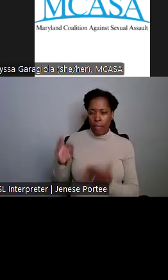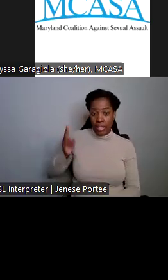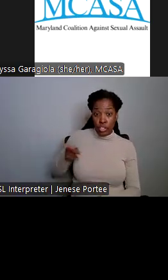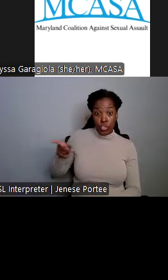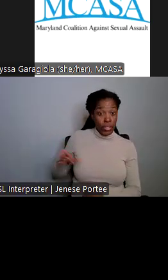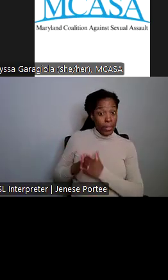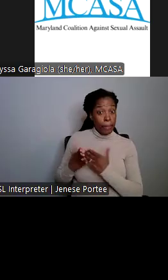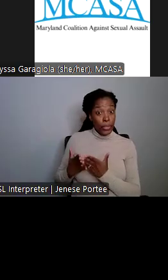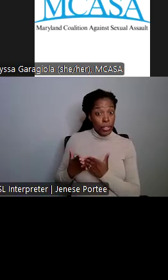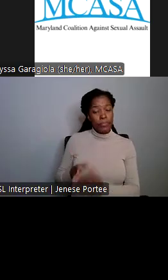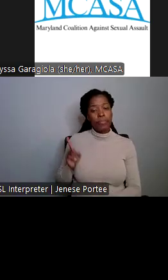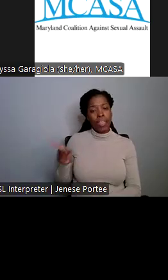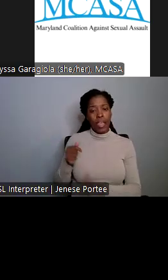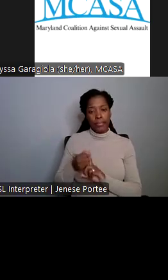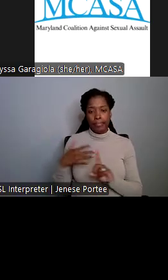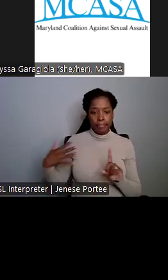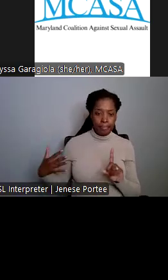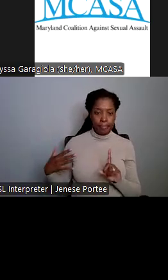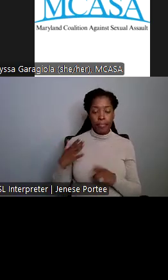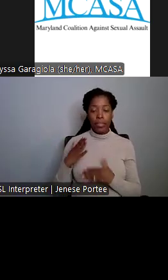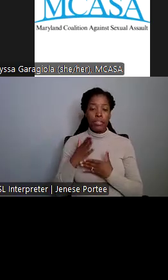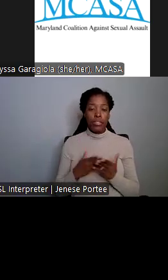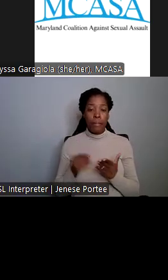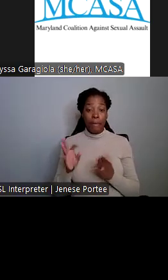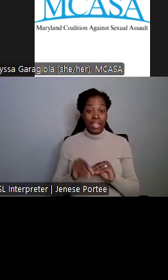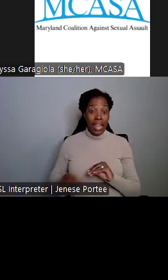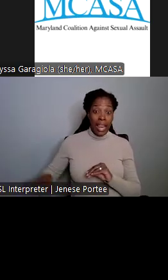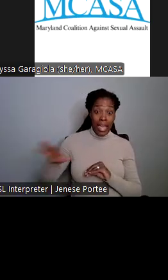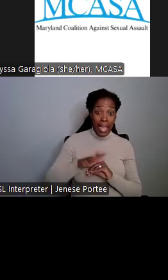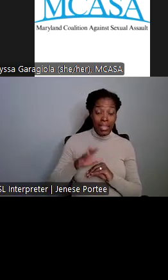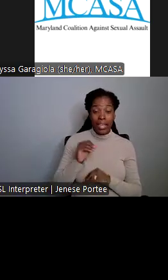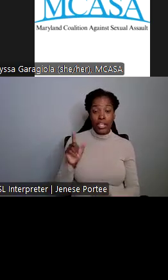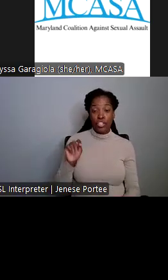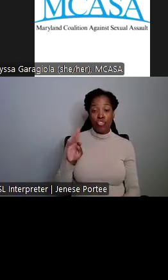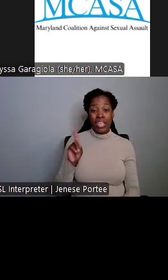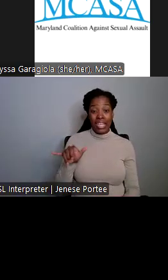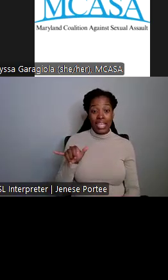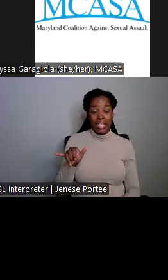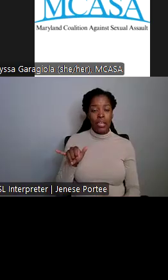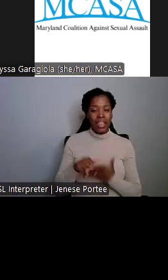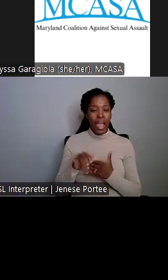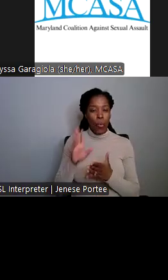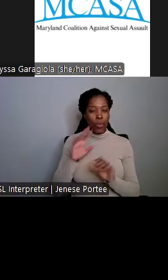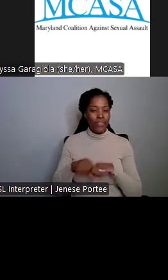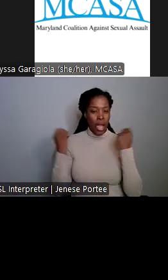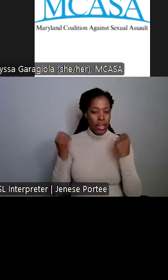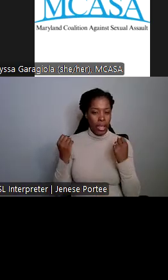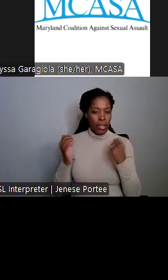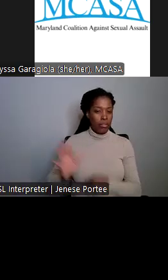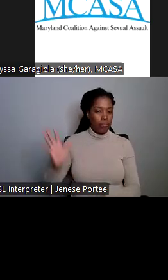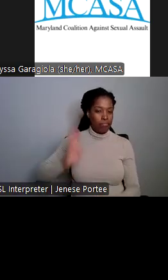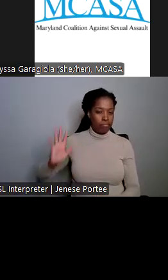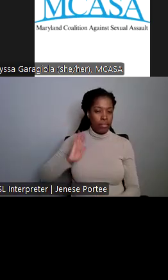about some of the land and treaties that were violated, the land capture and the treaties that were violated in the